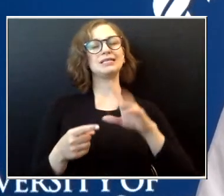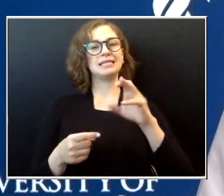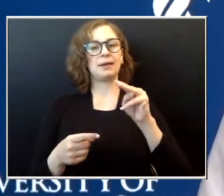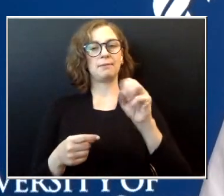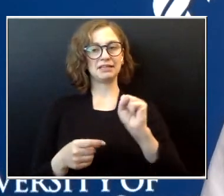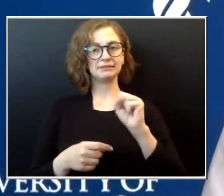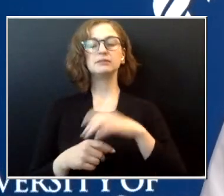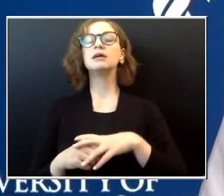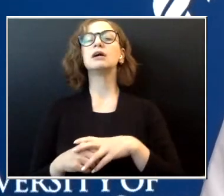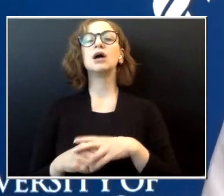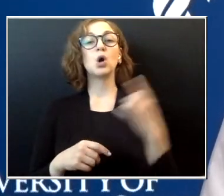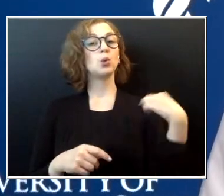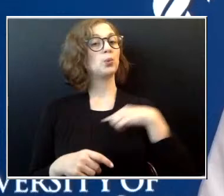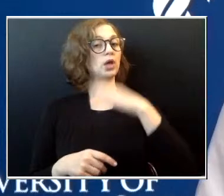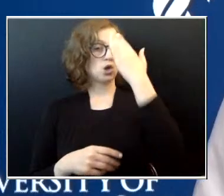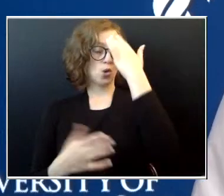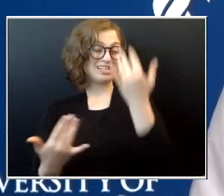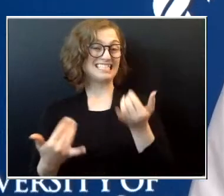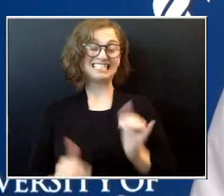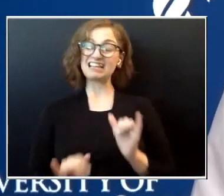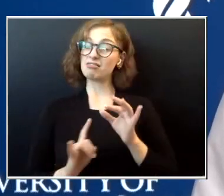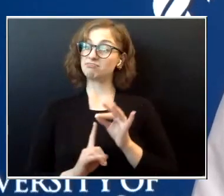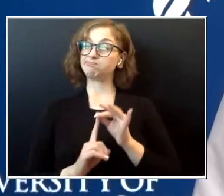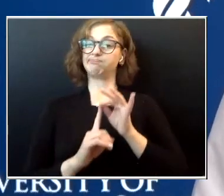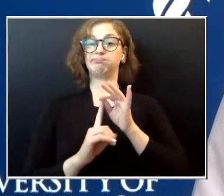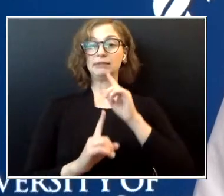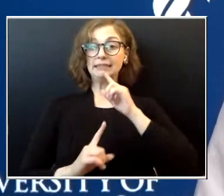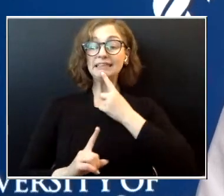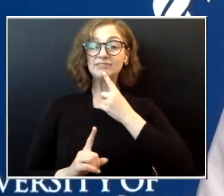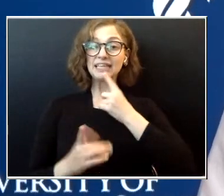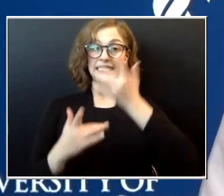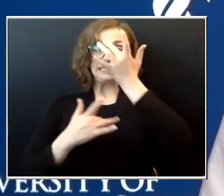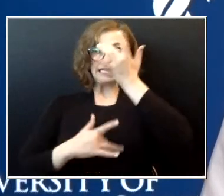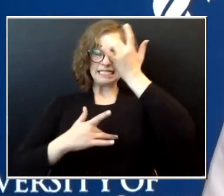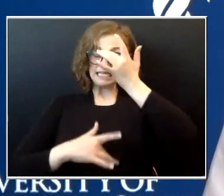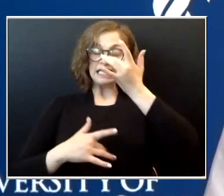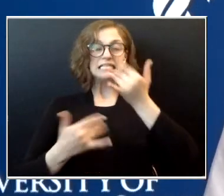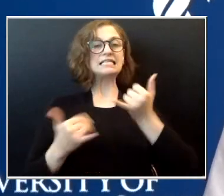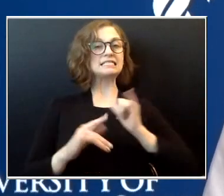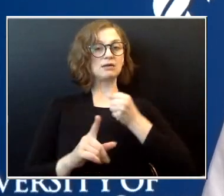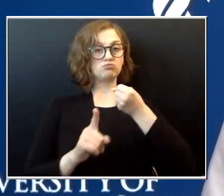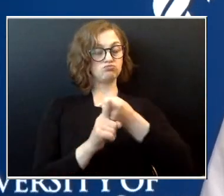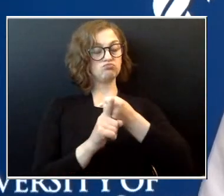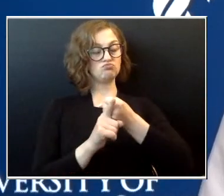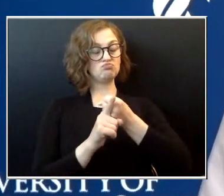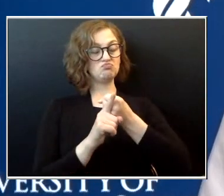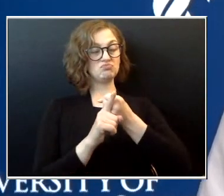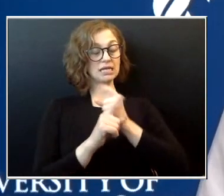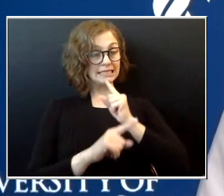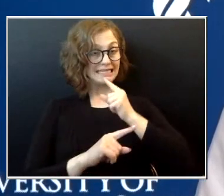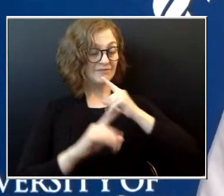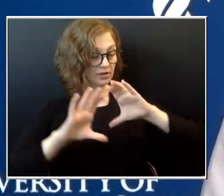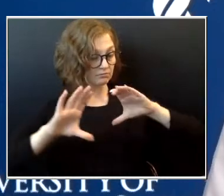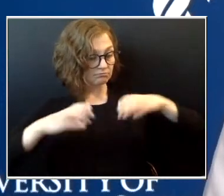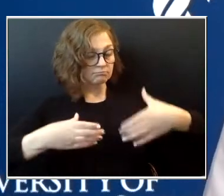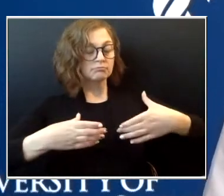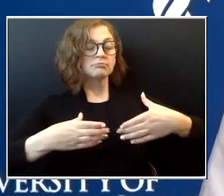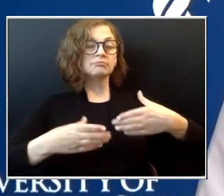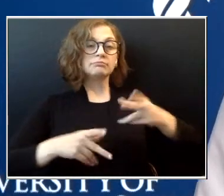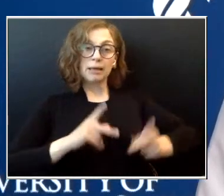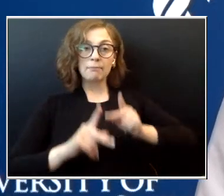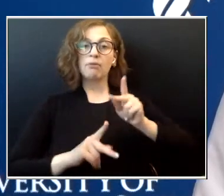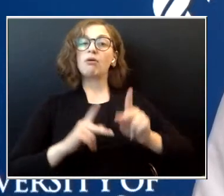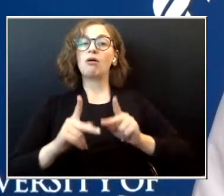is still a significant disease. It still affects a significant group of populations that we have in our